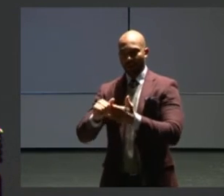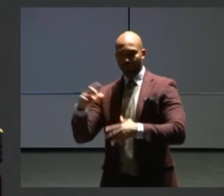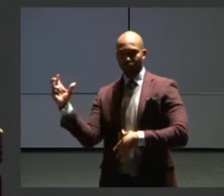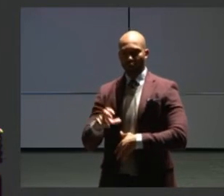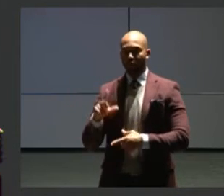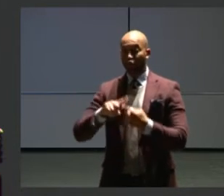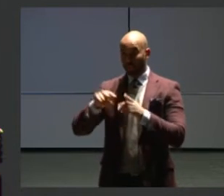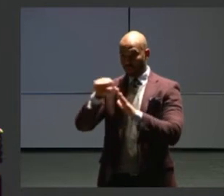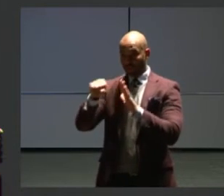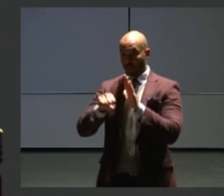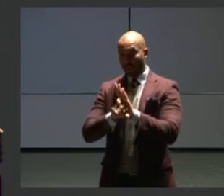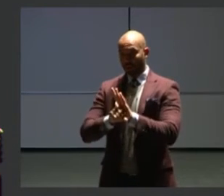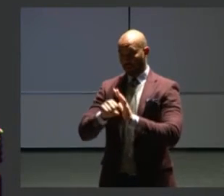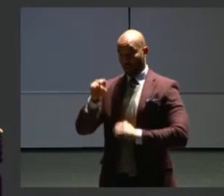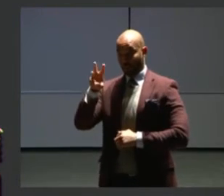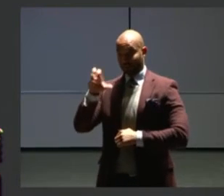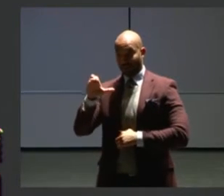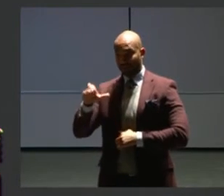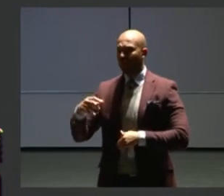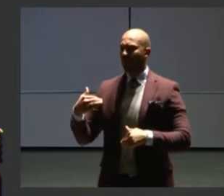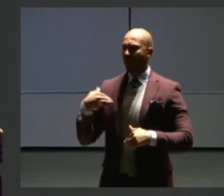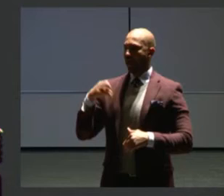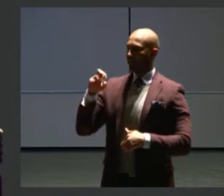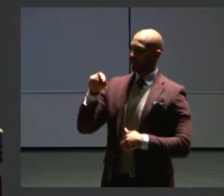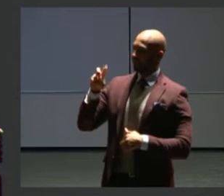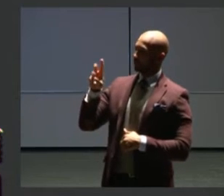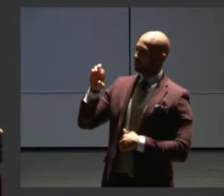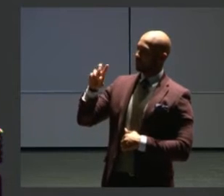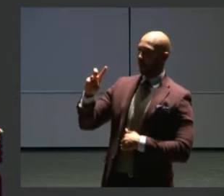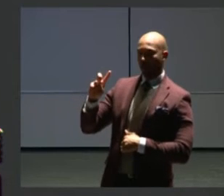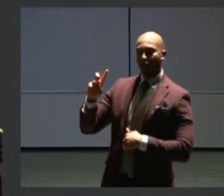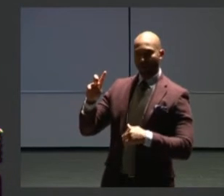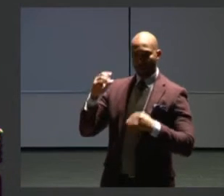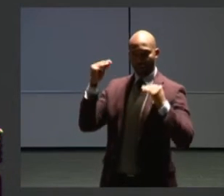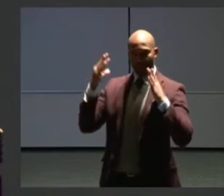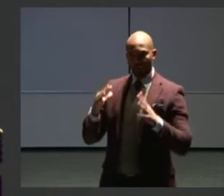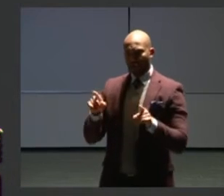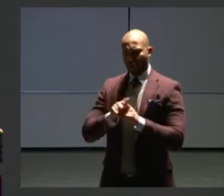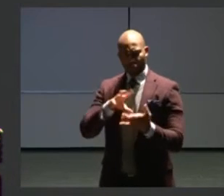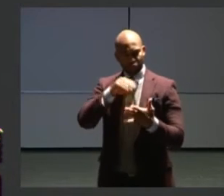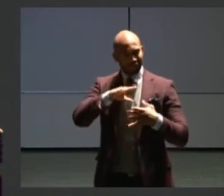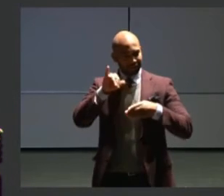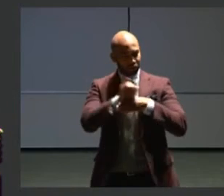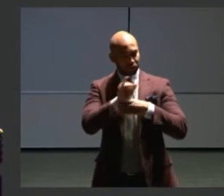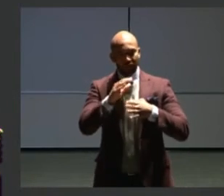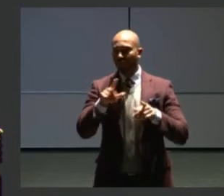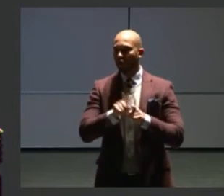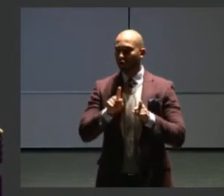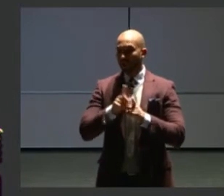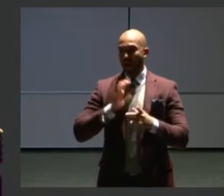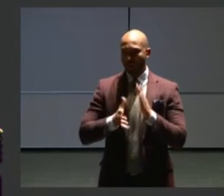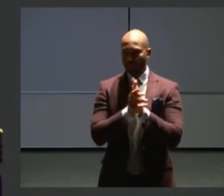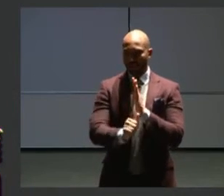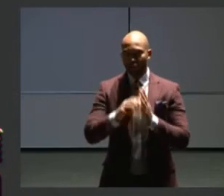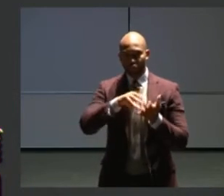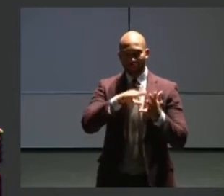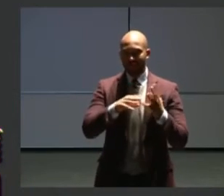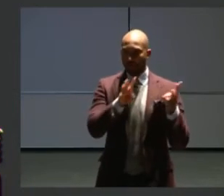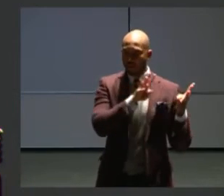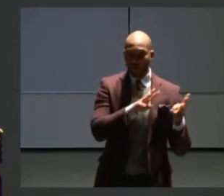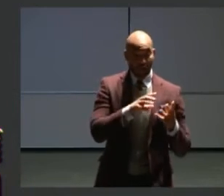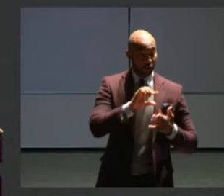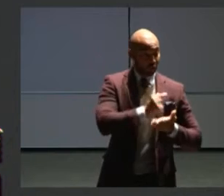federal funding. We have an endowed professorship, a number of student interns, and an incredible talent pipeline. This is